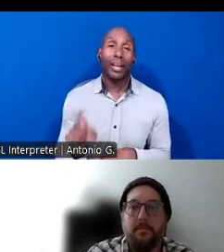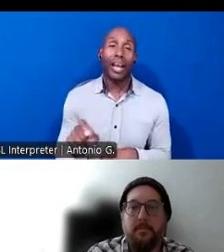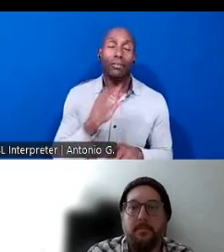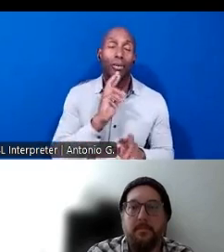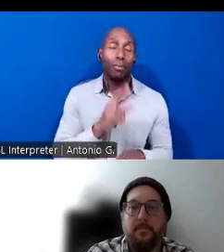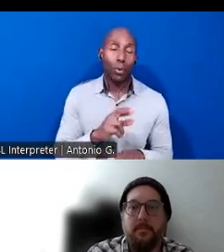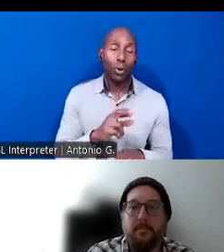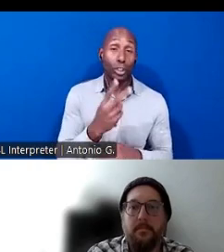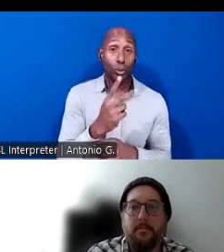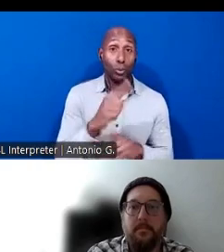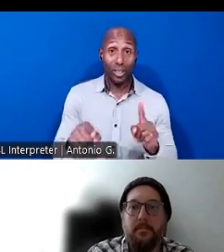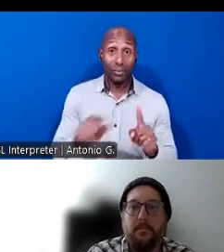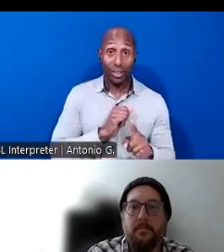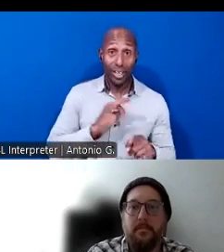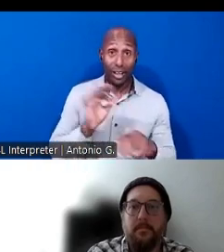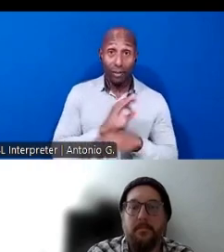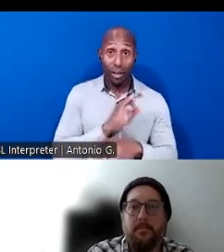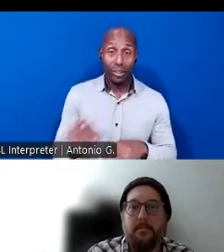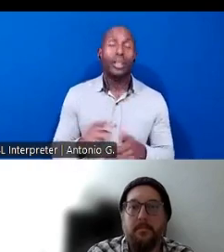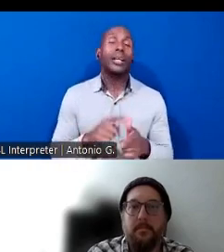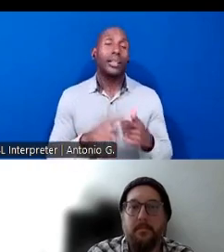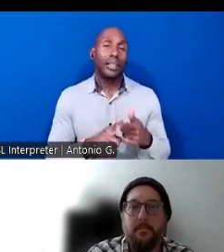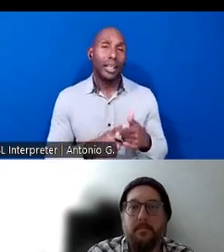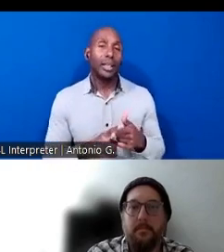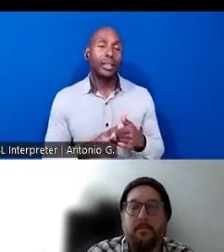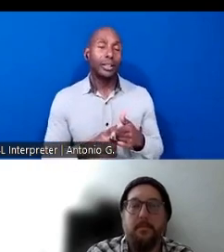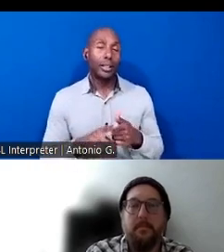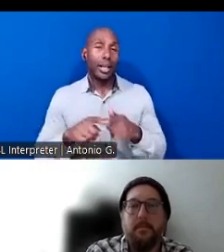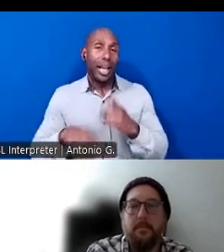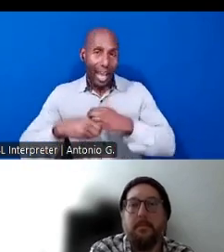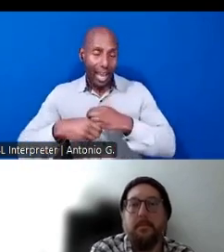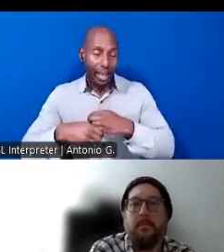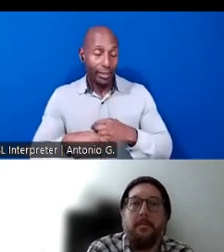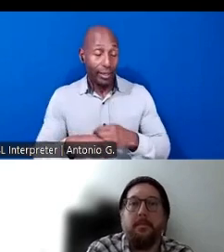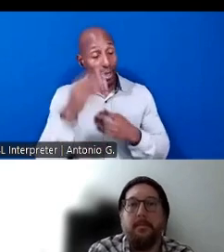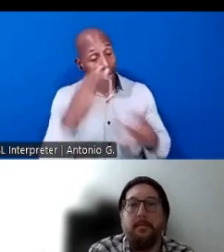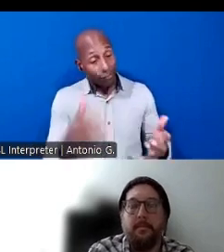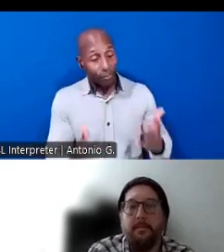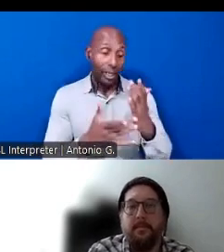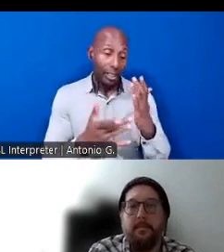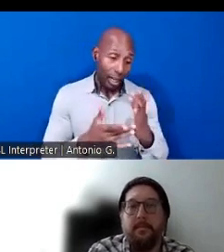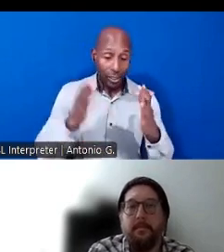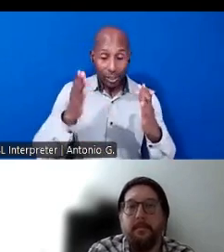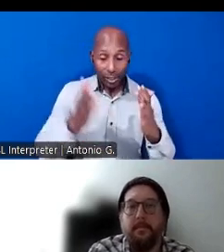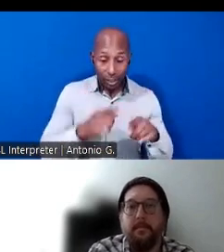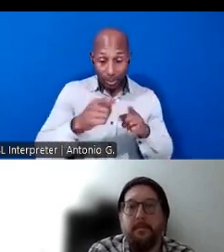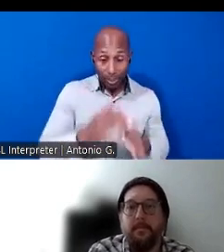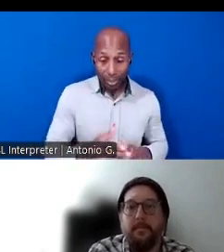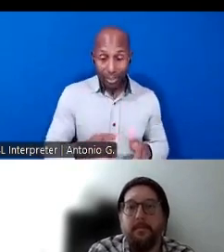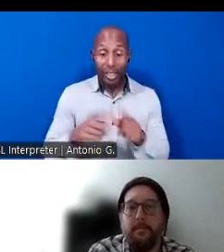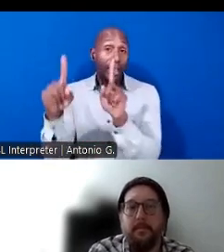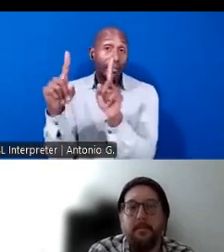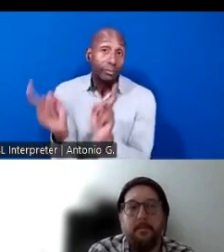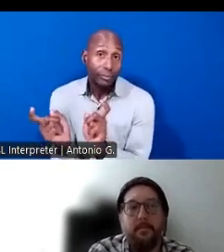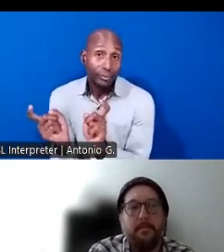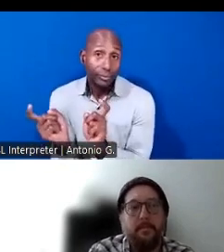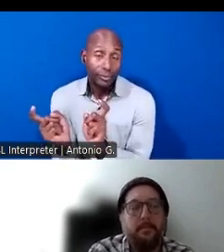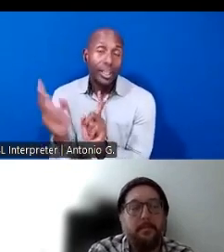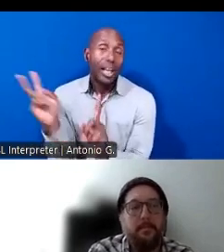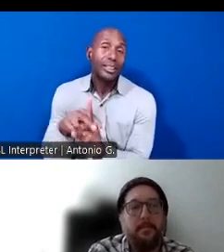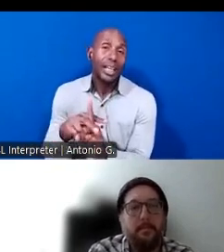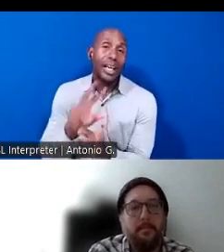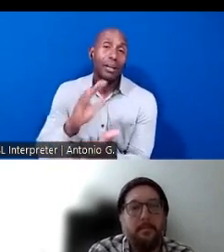write like information technology specialist and in parentheses, assign them the amount of FTE. So if they're